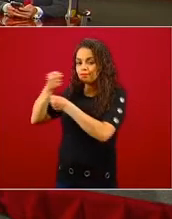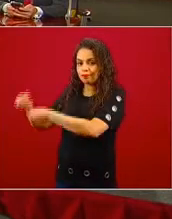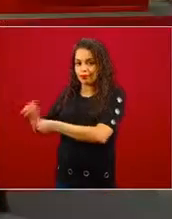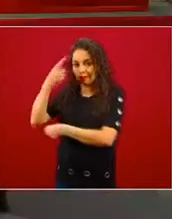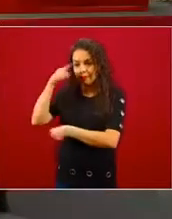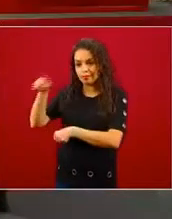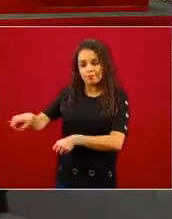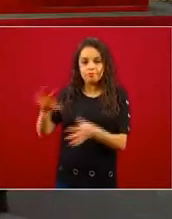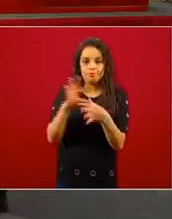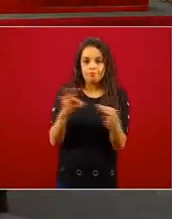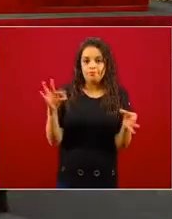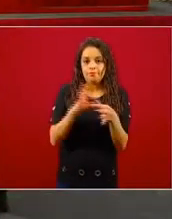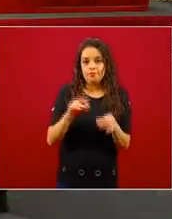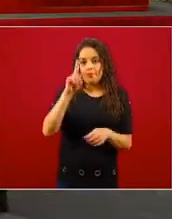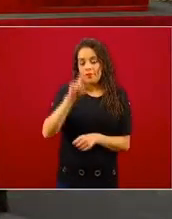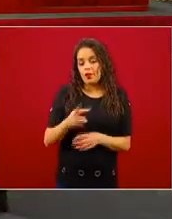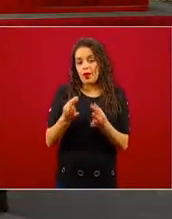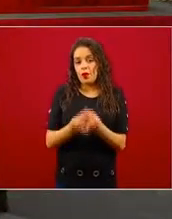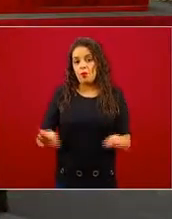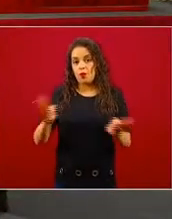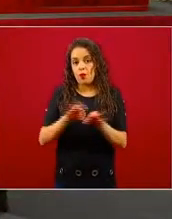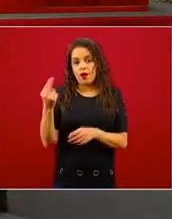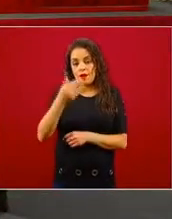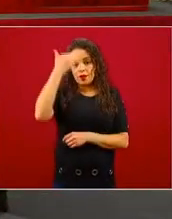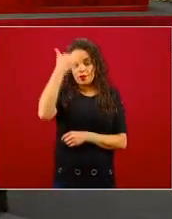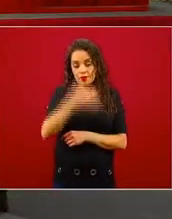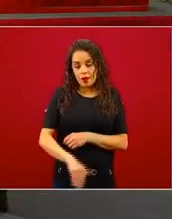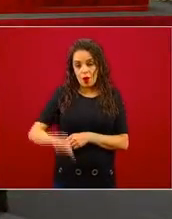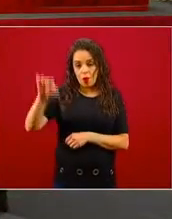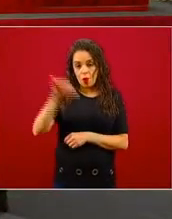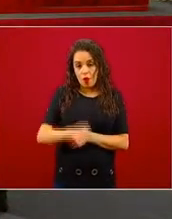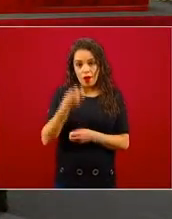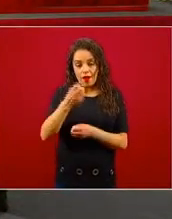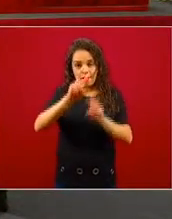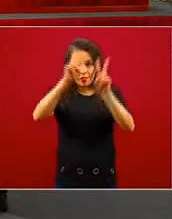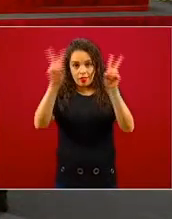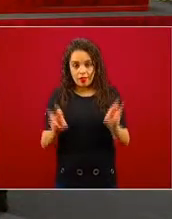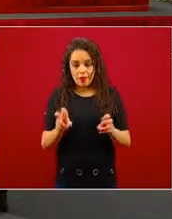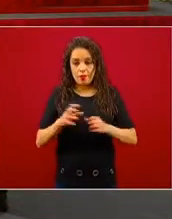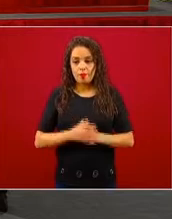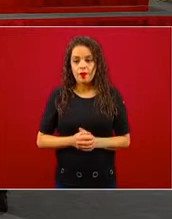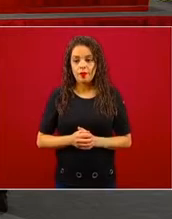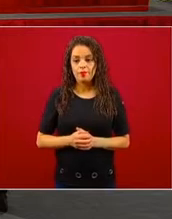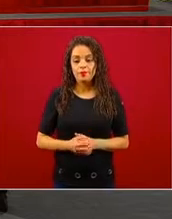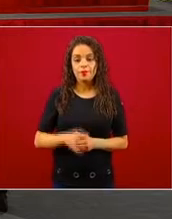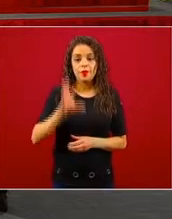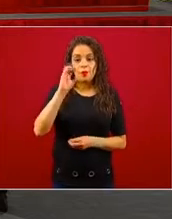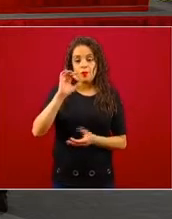us today, and I'm going to pass the floor to you so that you can tell us about what we need to know today.